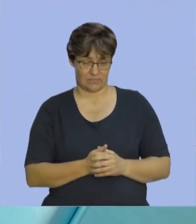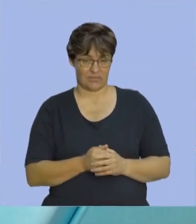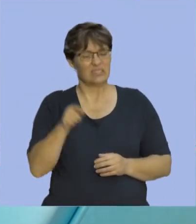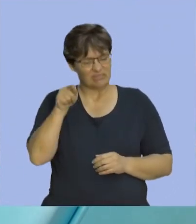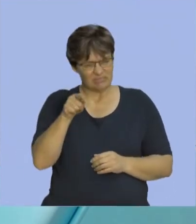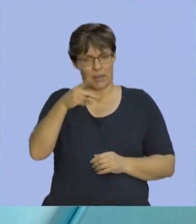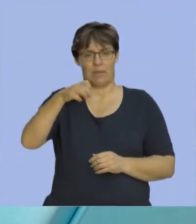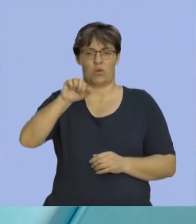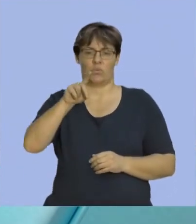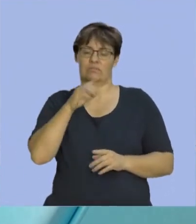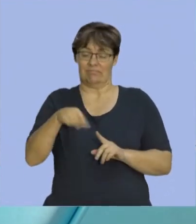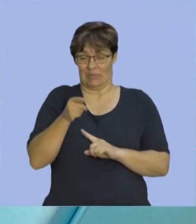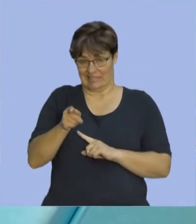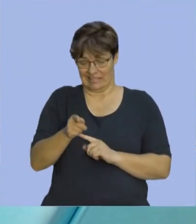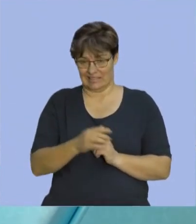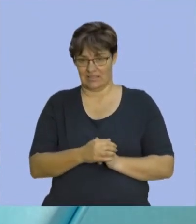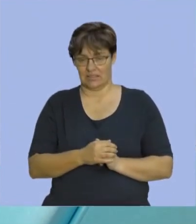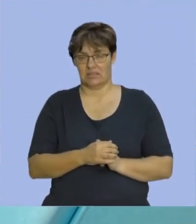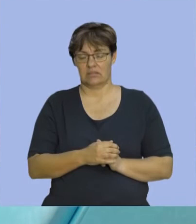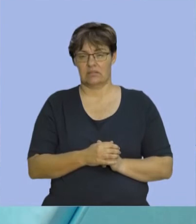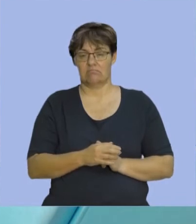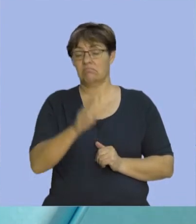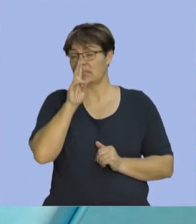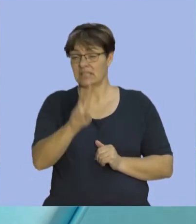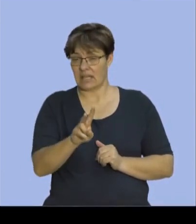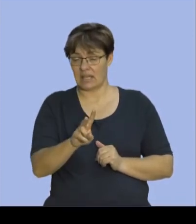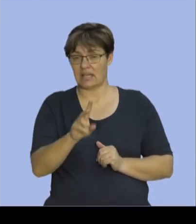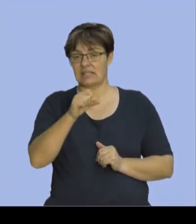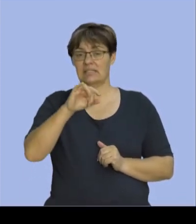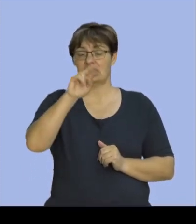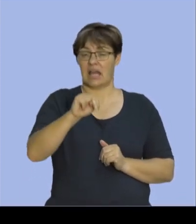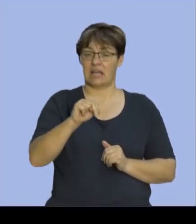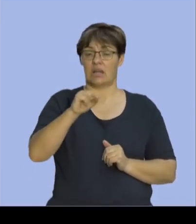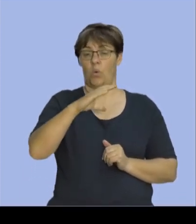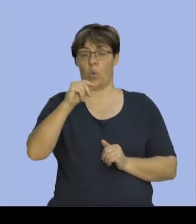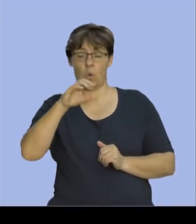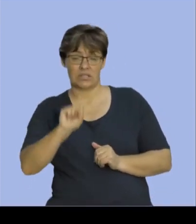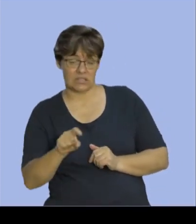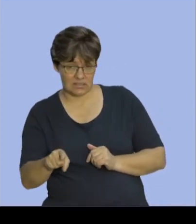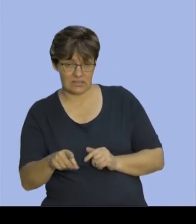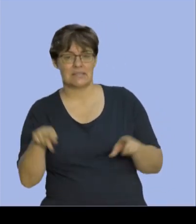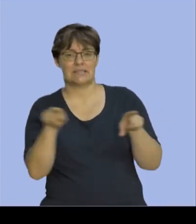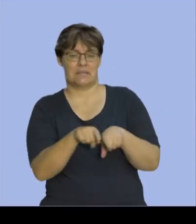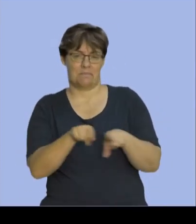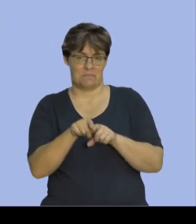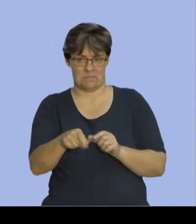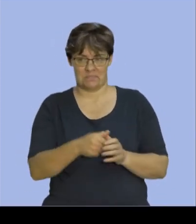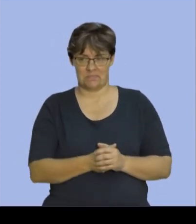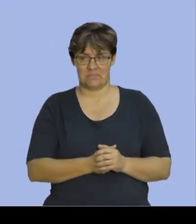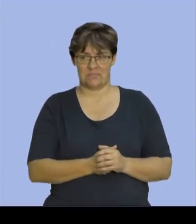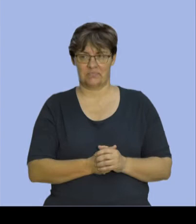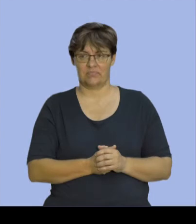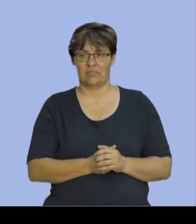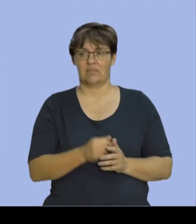to say it. So that's what the period is all about. And you will see that the period of sine and cos is normally the